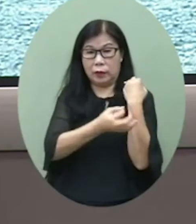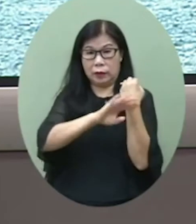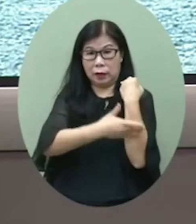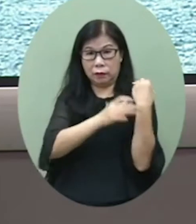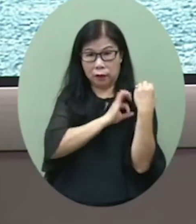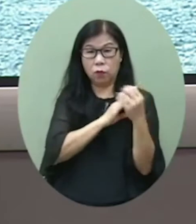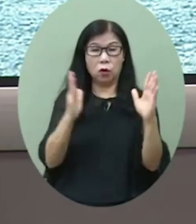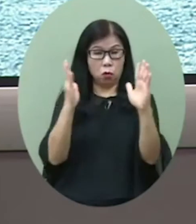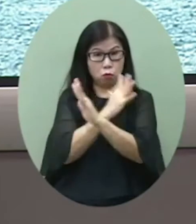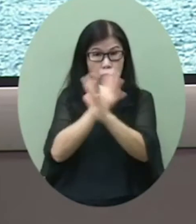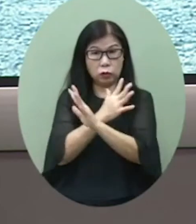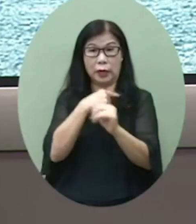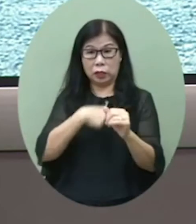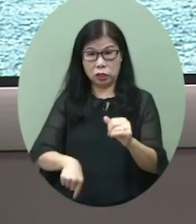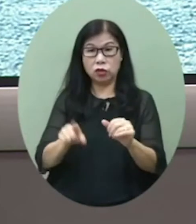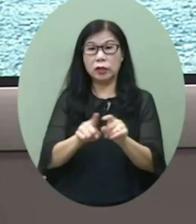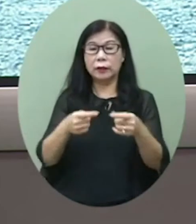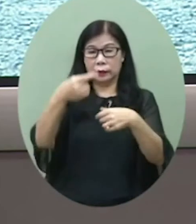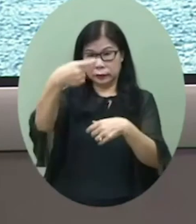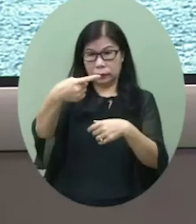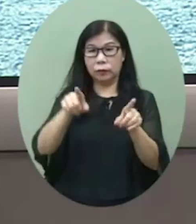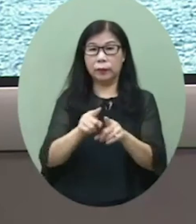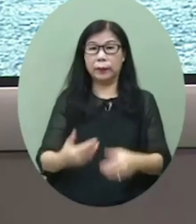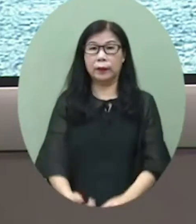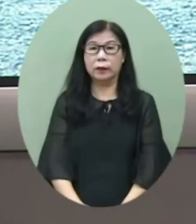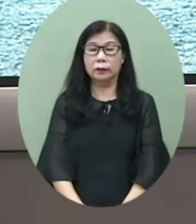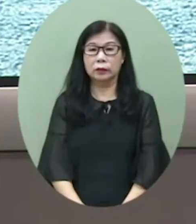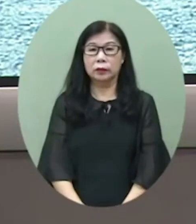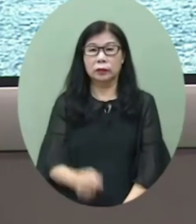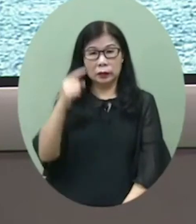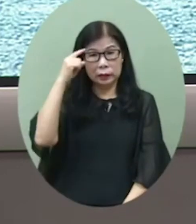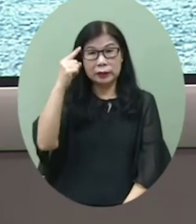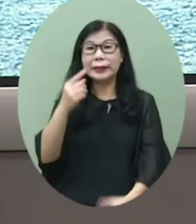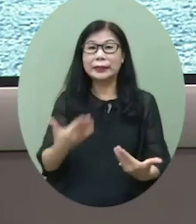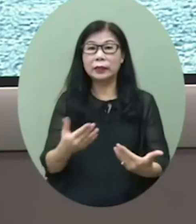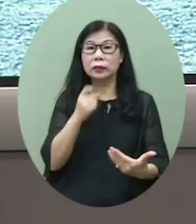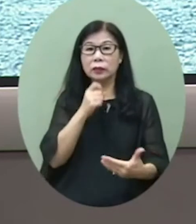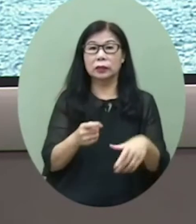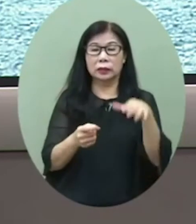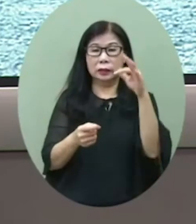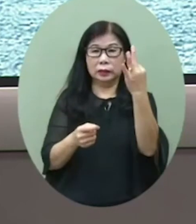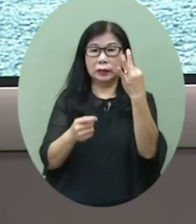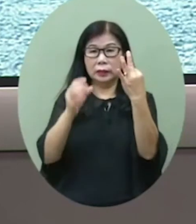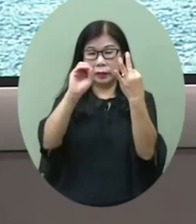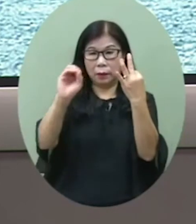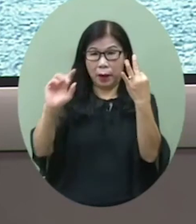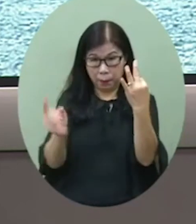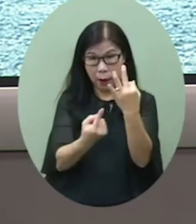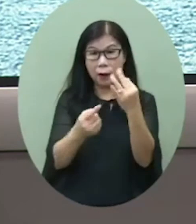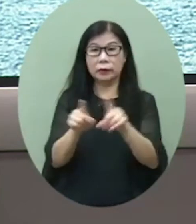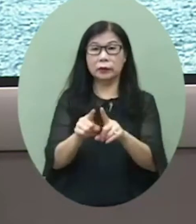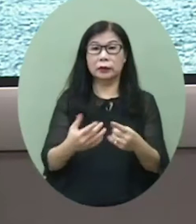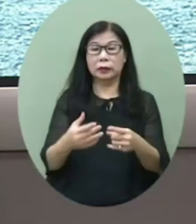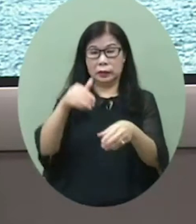Kong, we have the following justifications for deferring the LegCo election. That is,